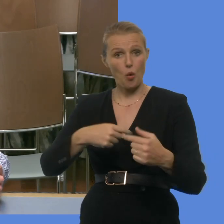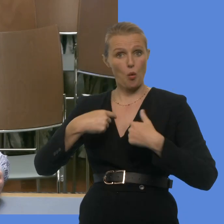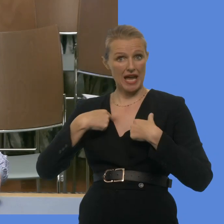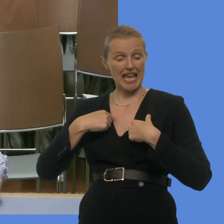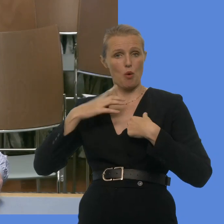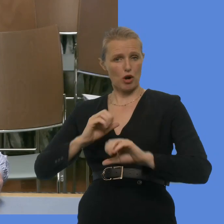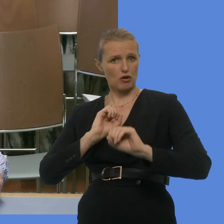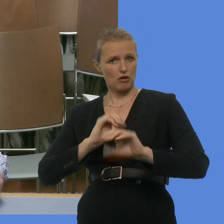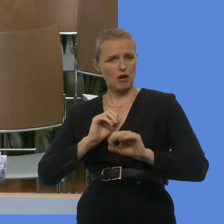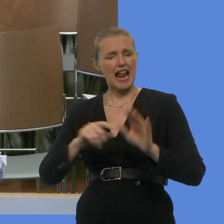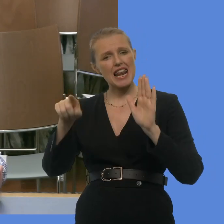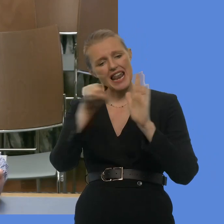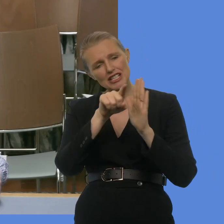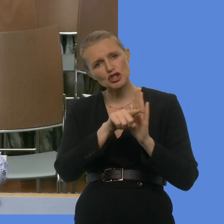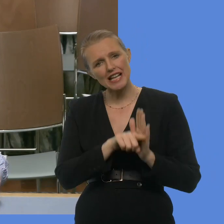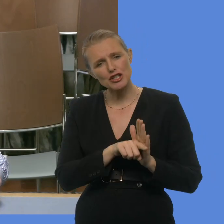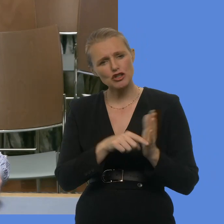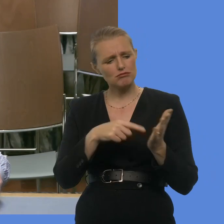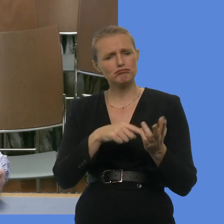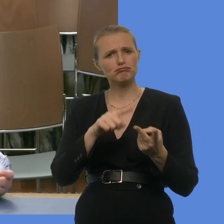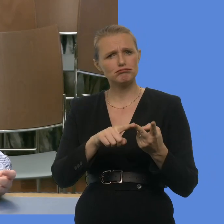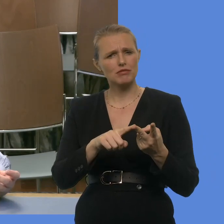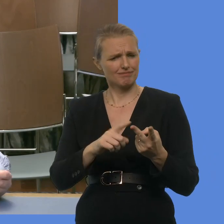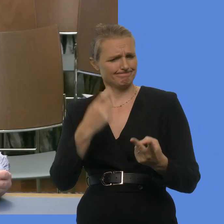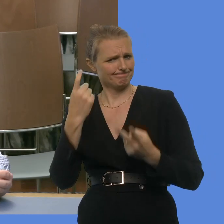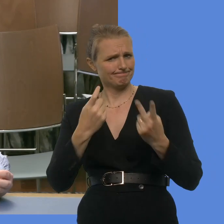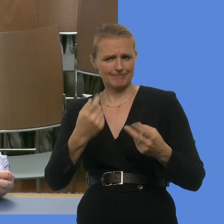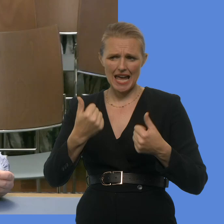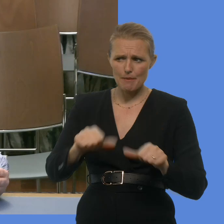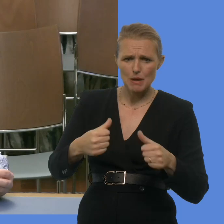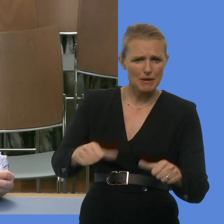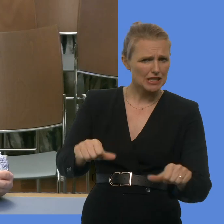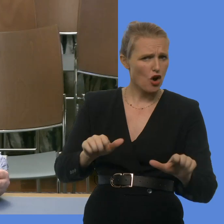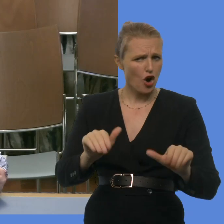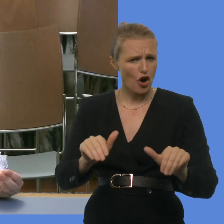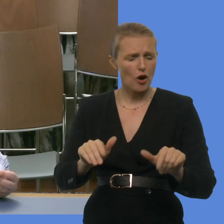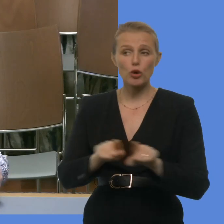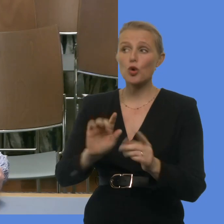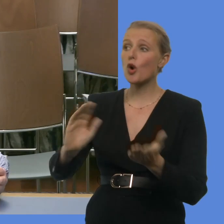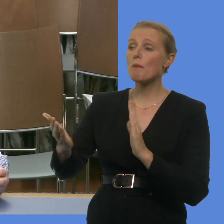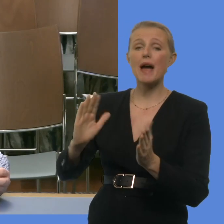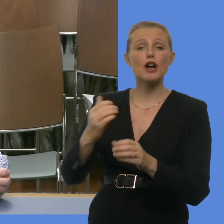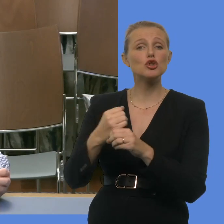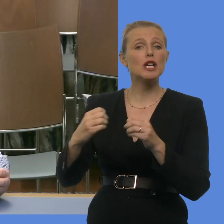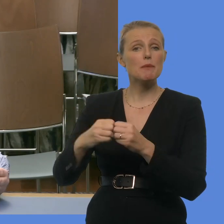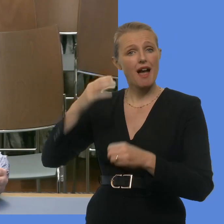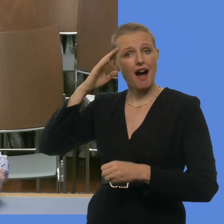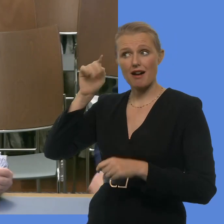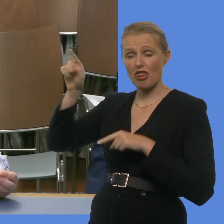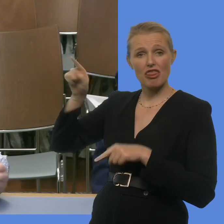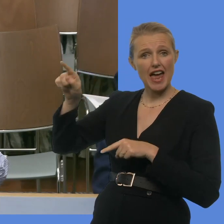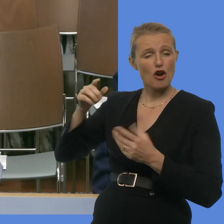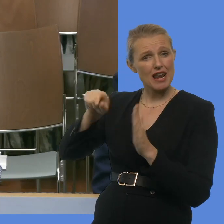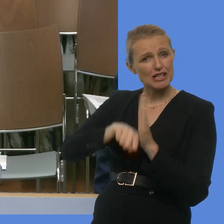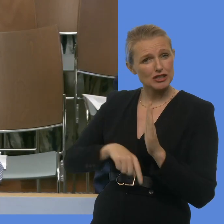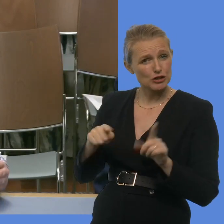legislative provisions, implementation considerations and comparisons with similar legislation in Great Britain and Ireland. And we should